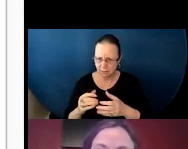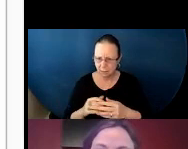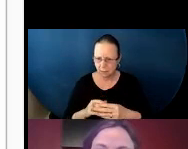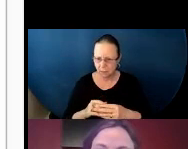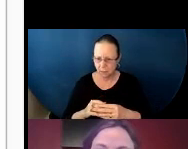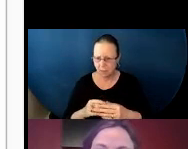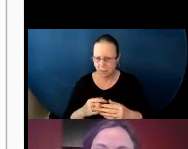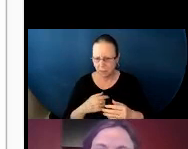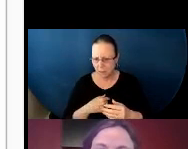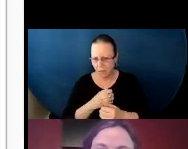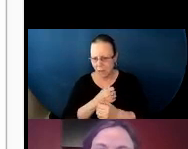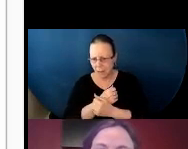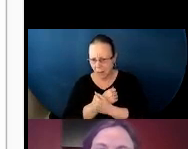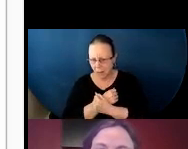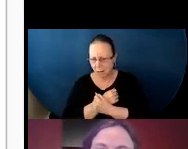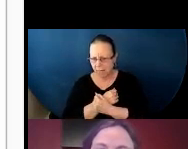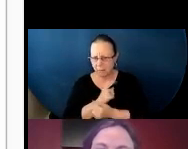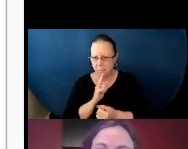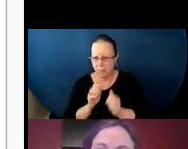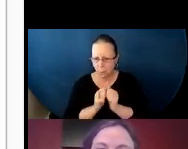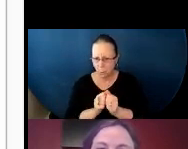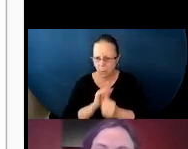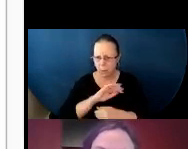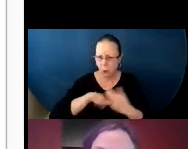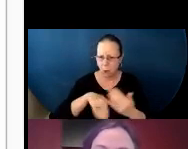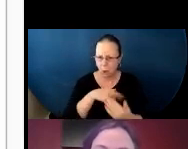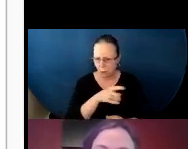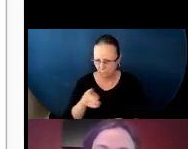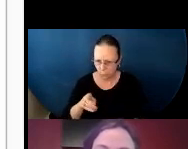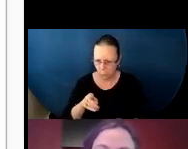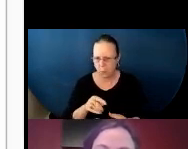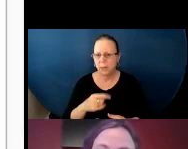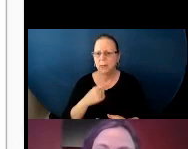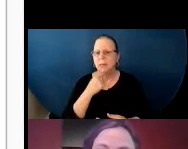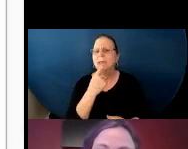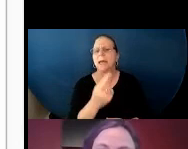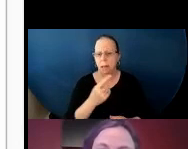love being with all you guys to tell what my